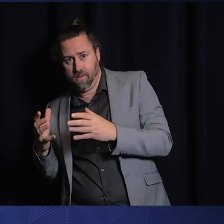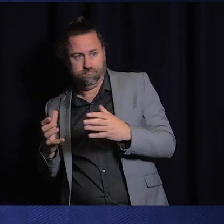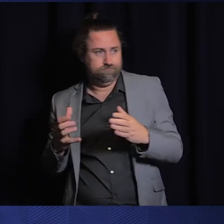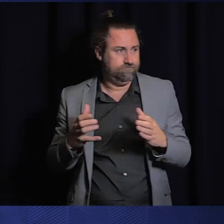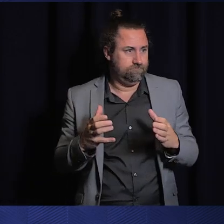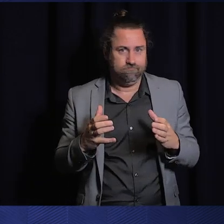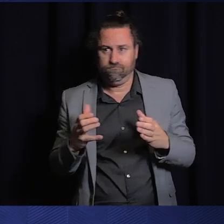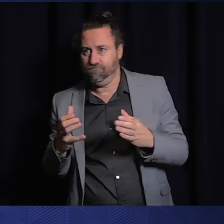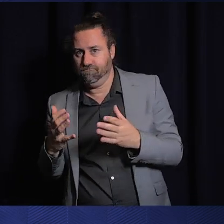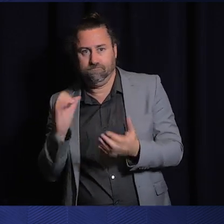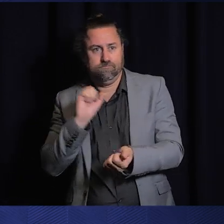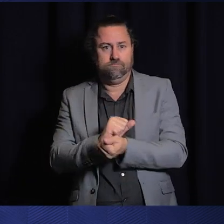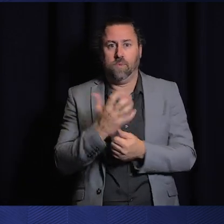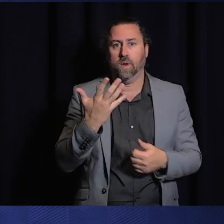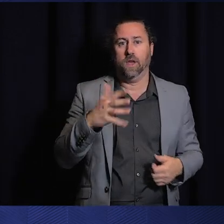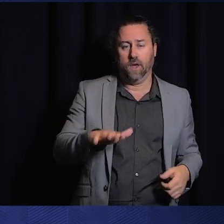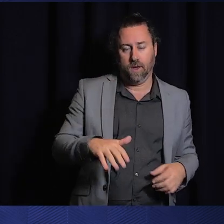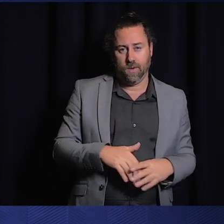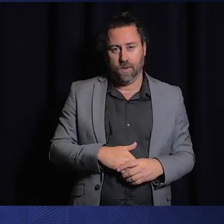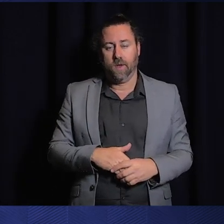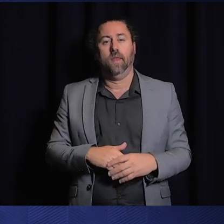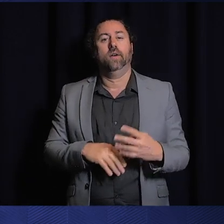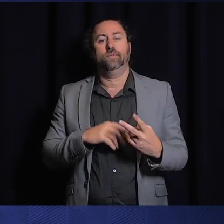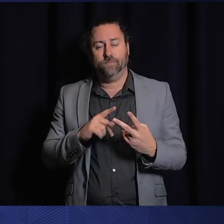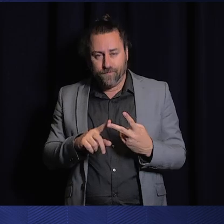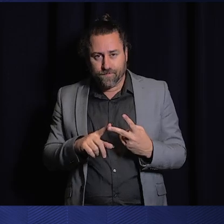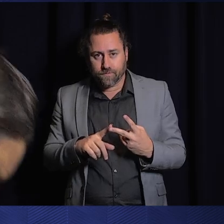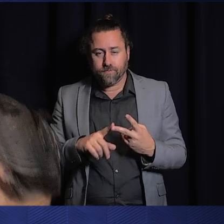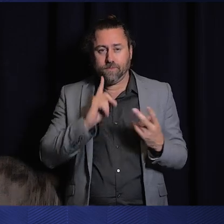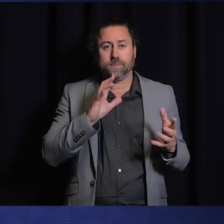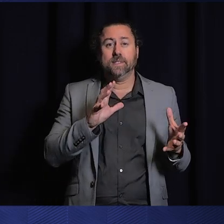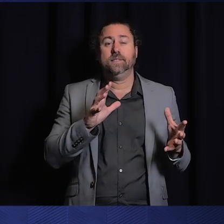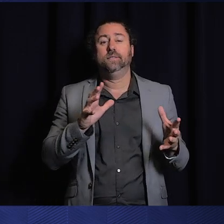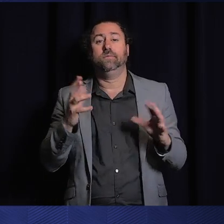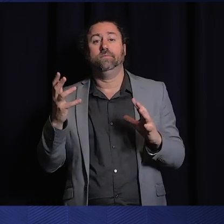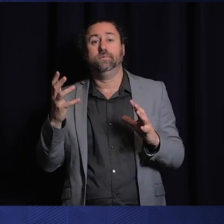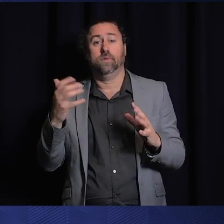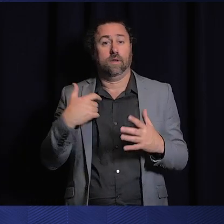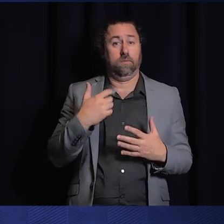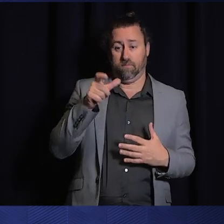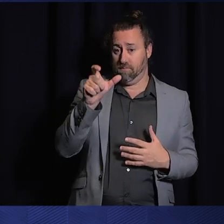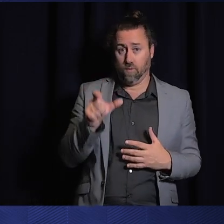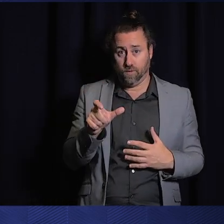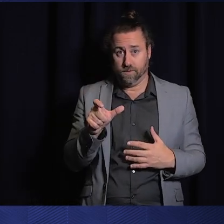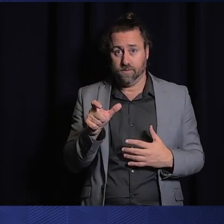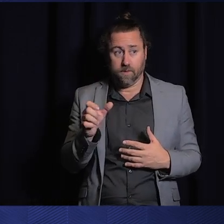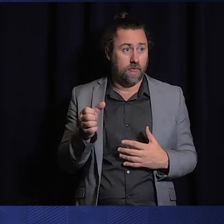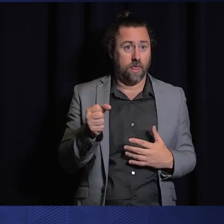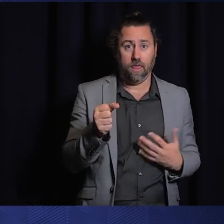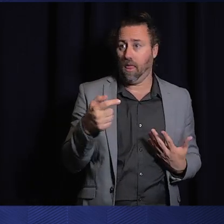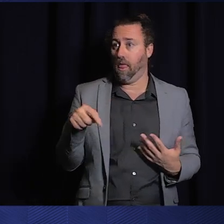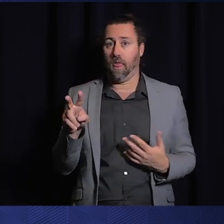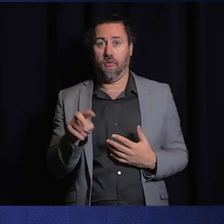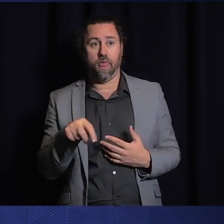point, of course, by the name of the session, is that disaster displacement is a human rights issue. And that's going